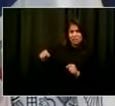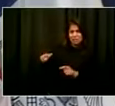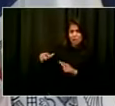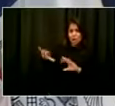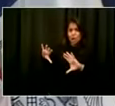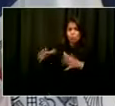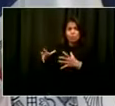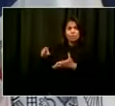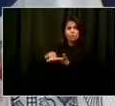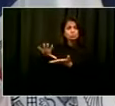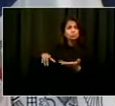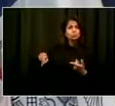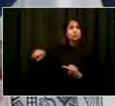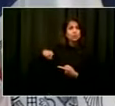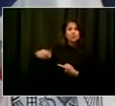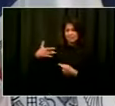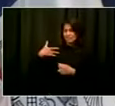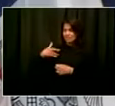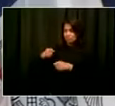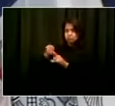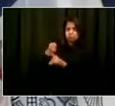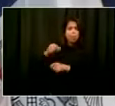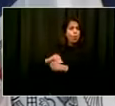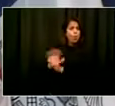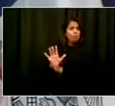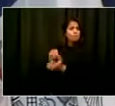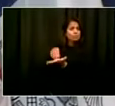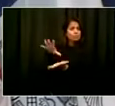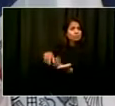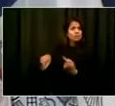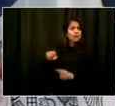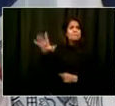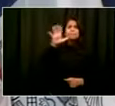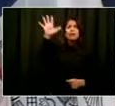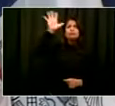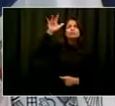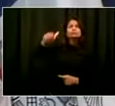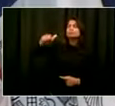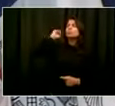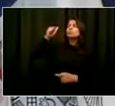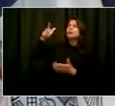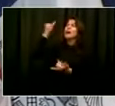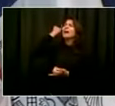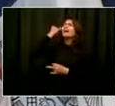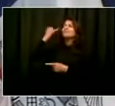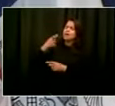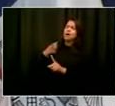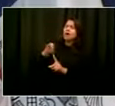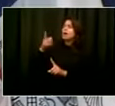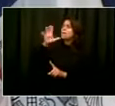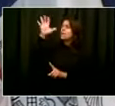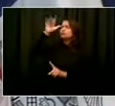percent positivity rate in schools, could it not be completely reflective of the reality of in our schools?